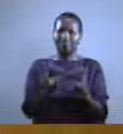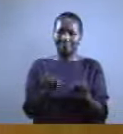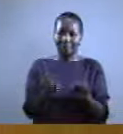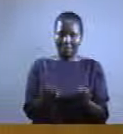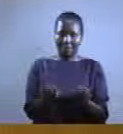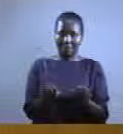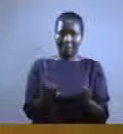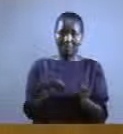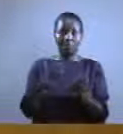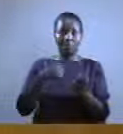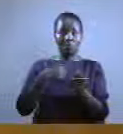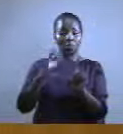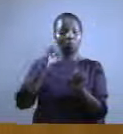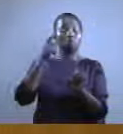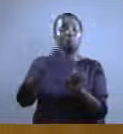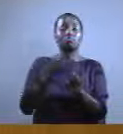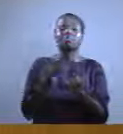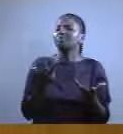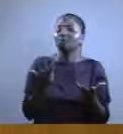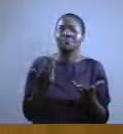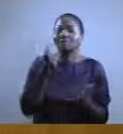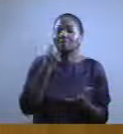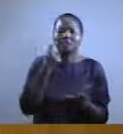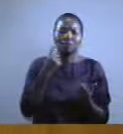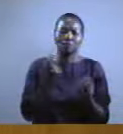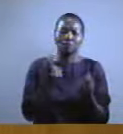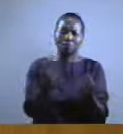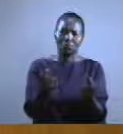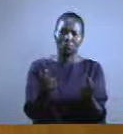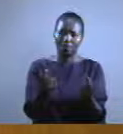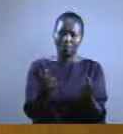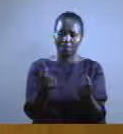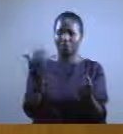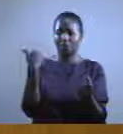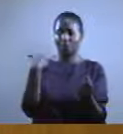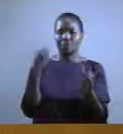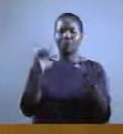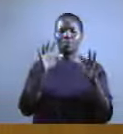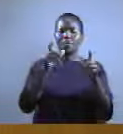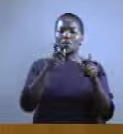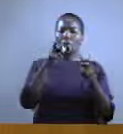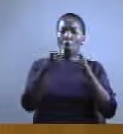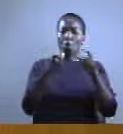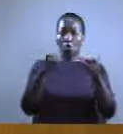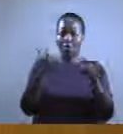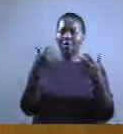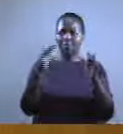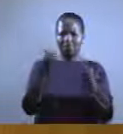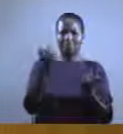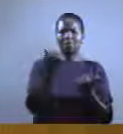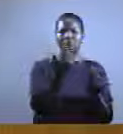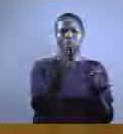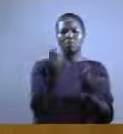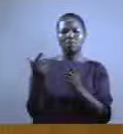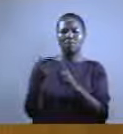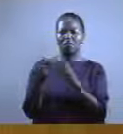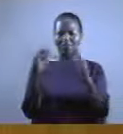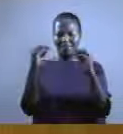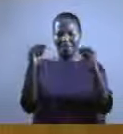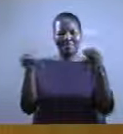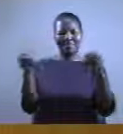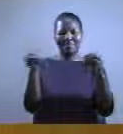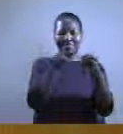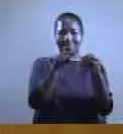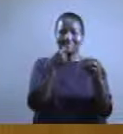is intentionally simple. Through the public comments process, we received submissions from companies that indicated